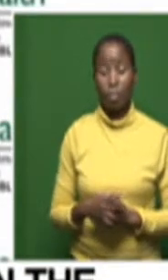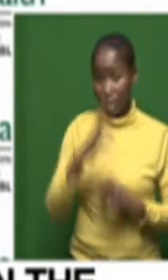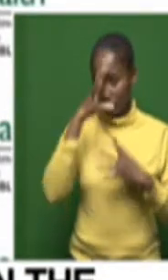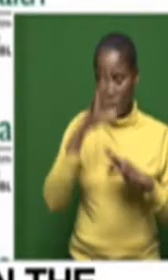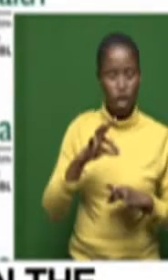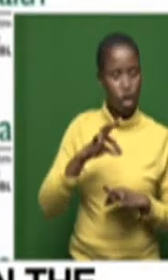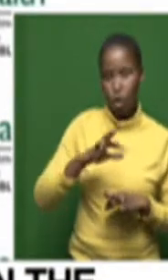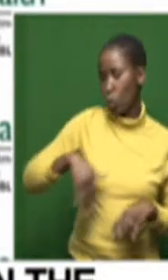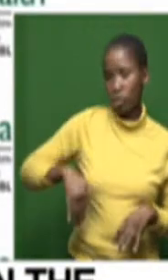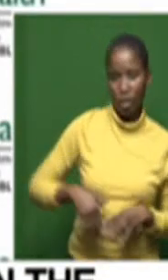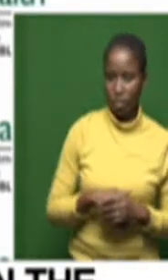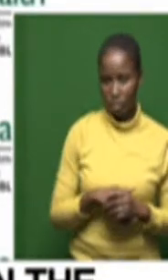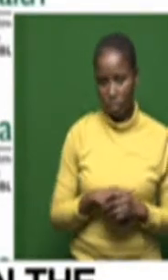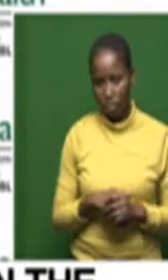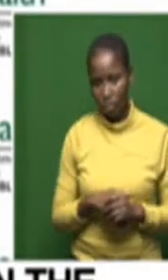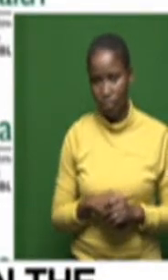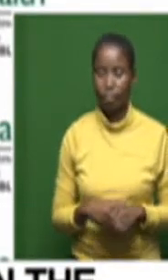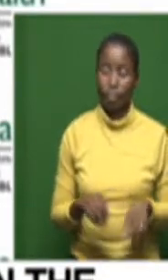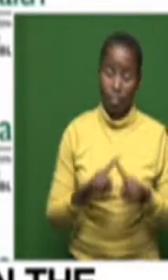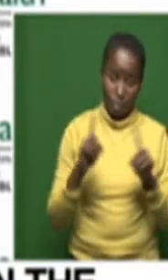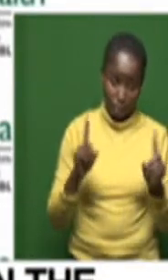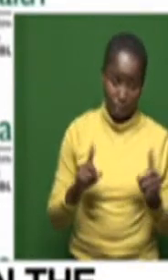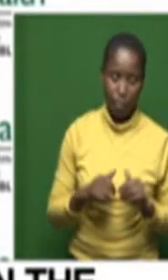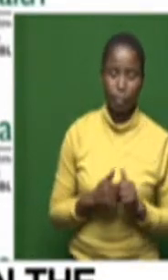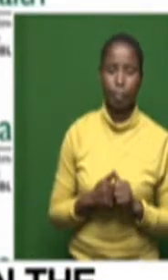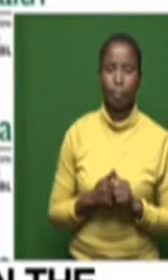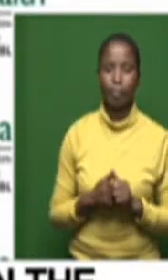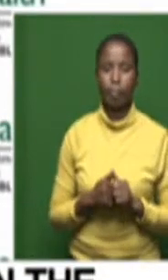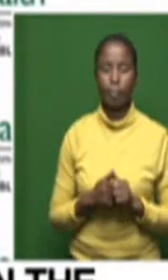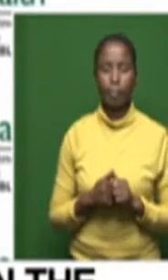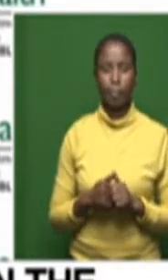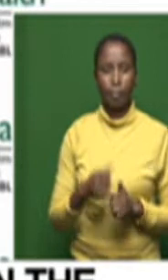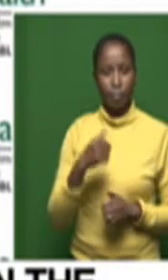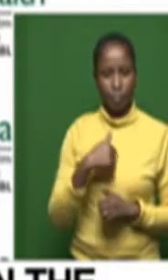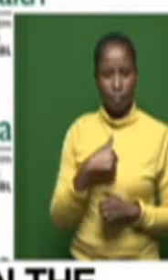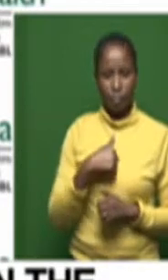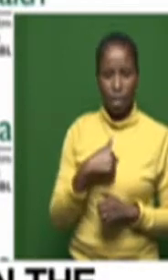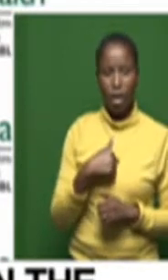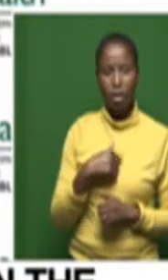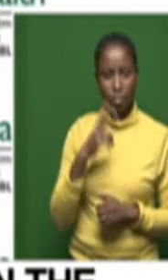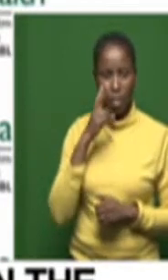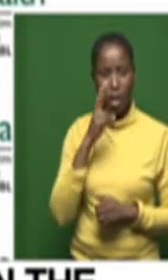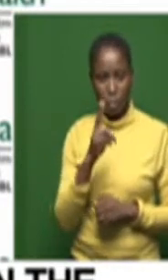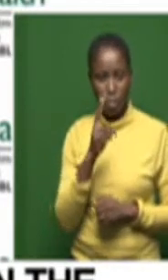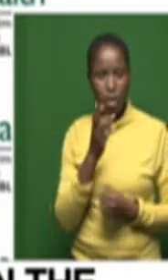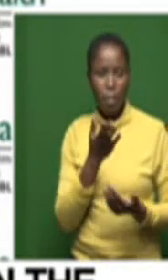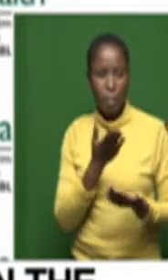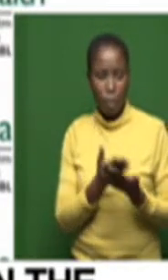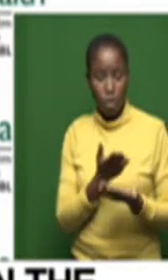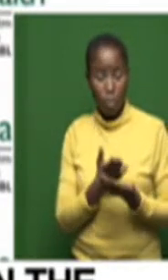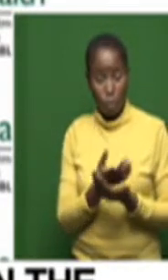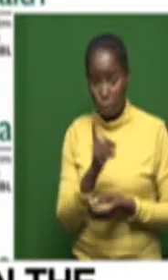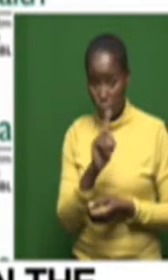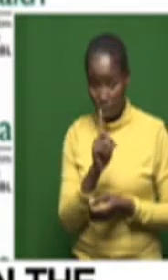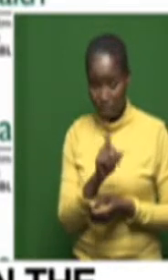But my own view in terms of what is possible, it's really that